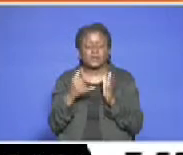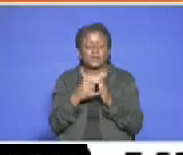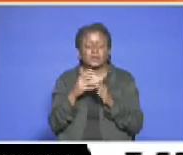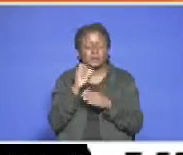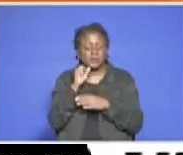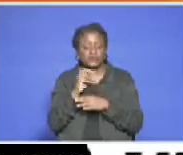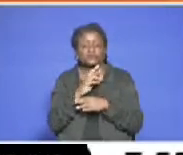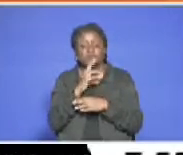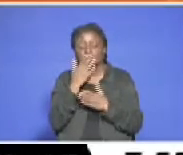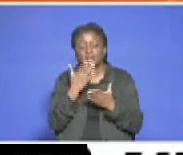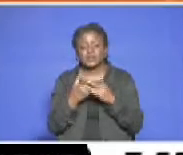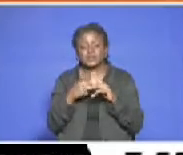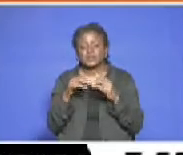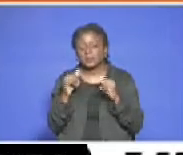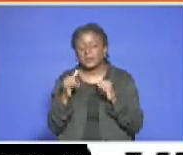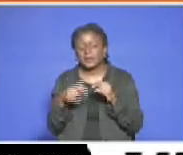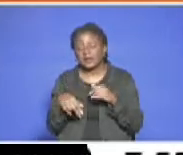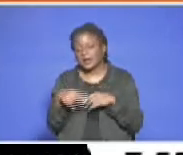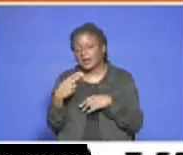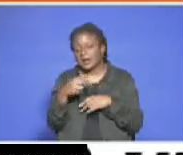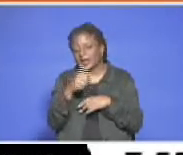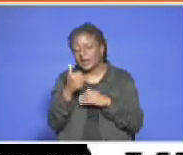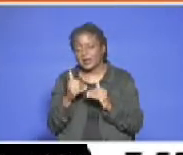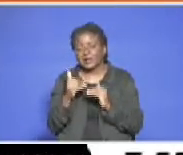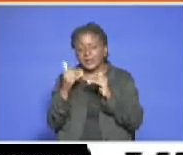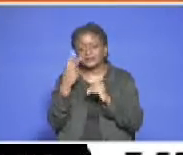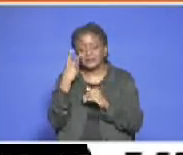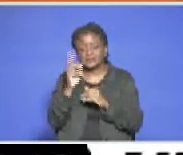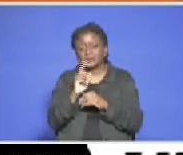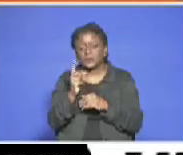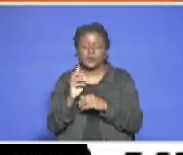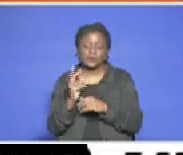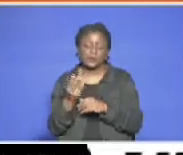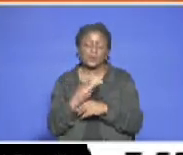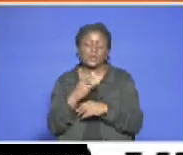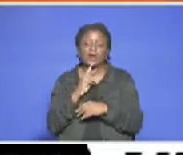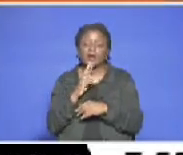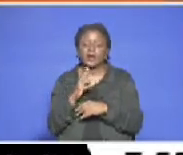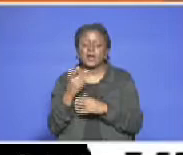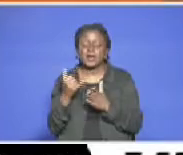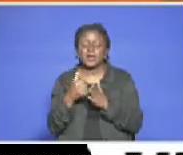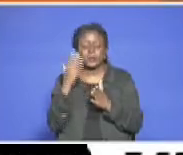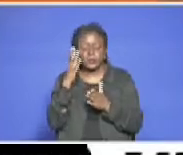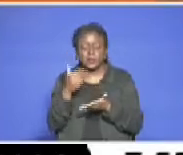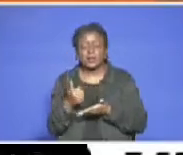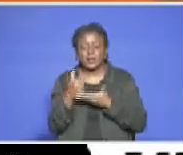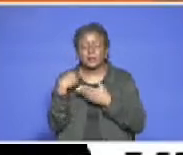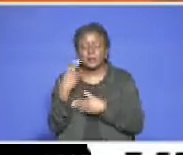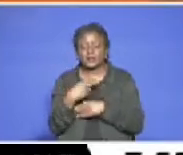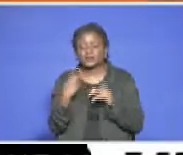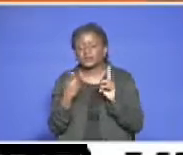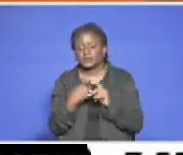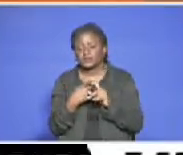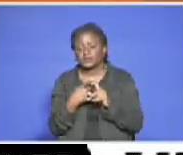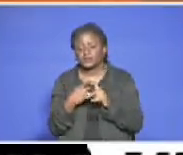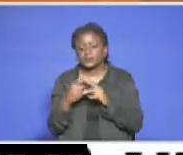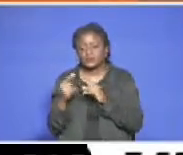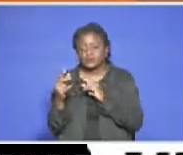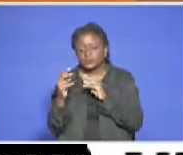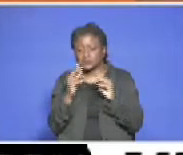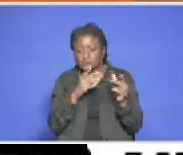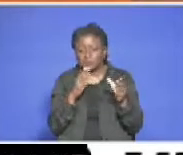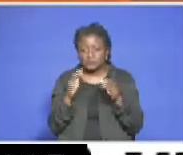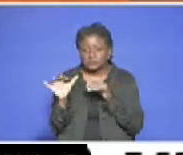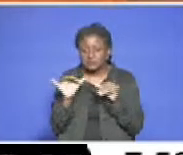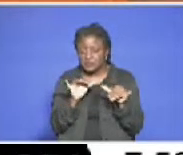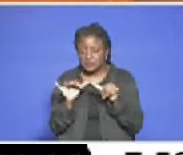higher level and see where we are, and it'll help us to gauge on what in